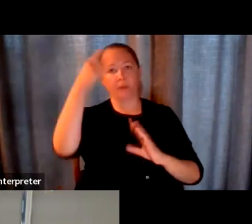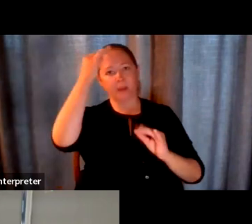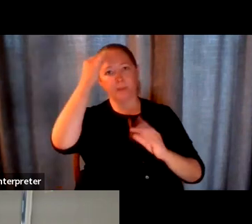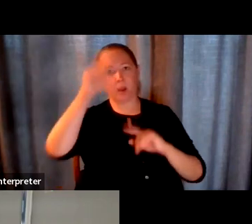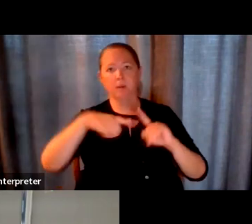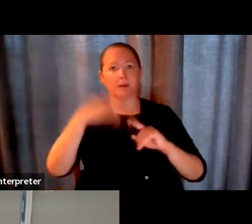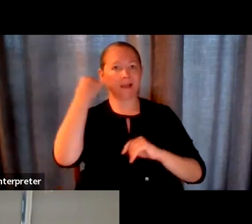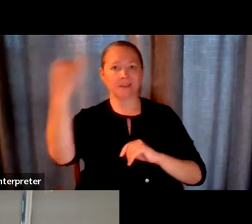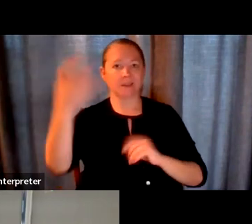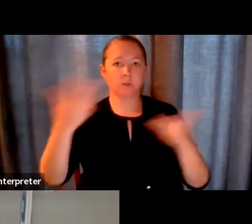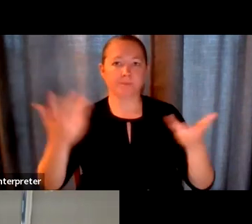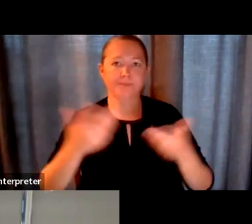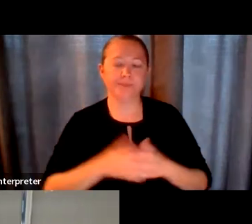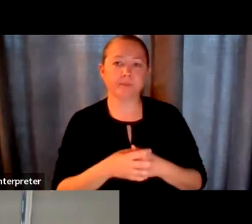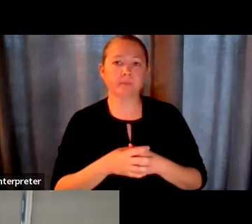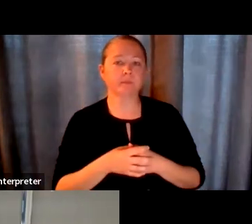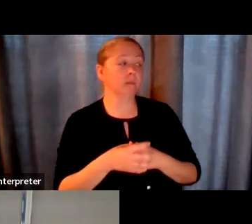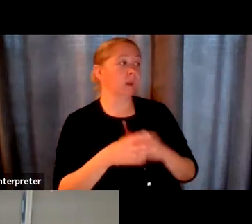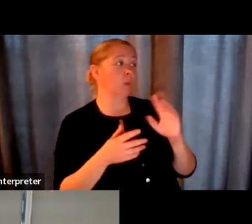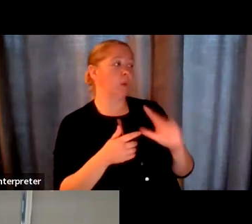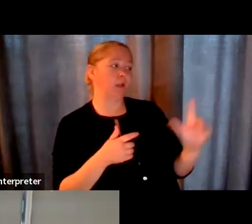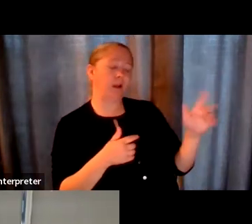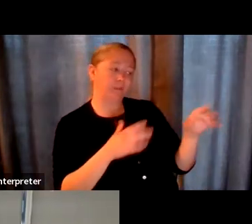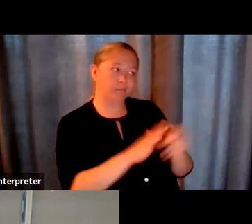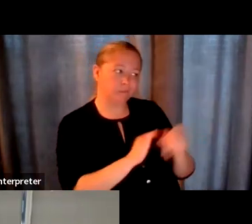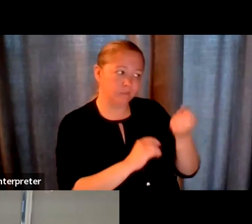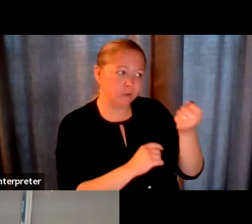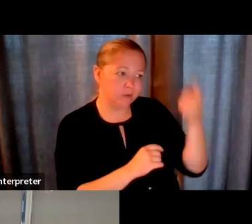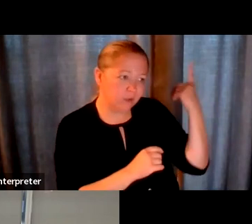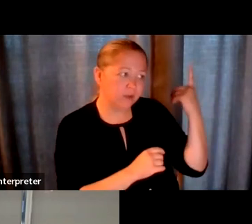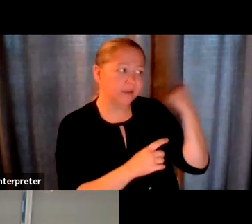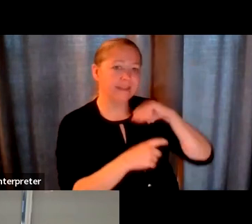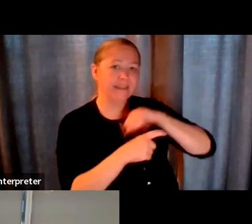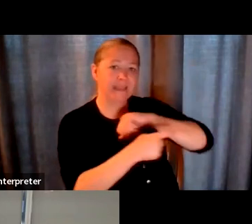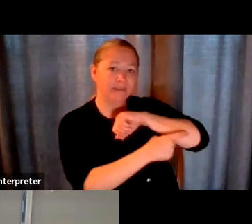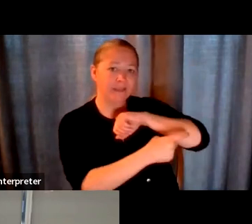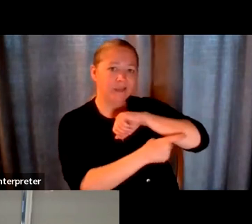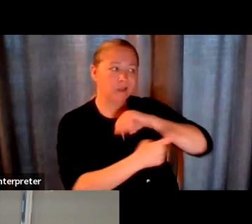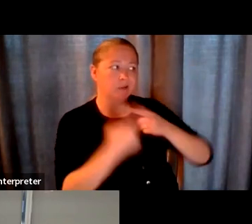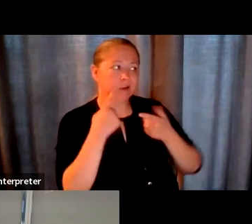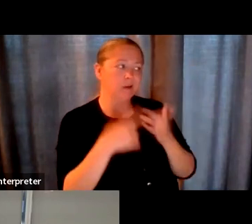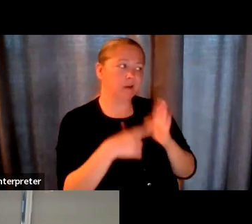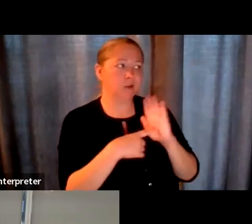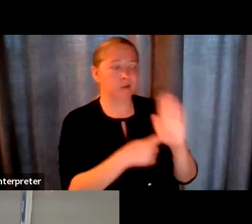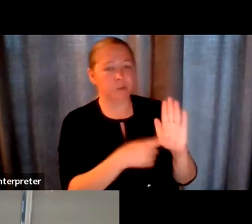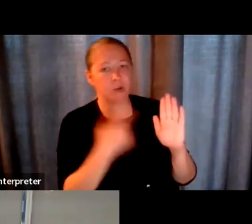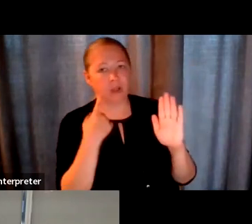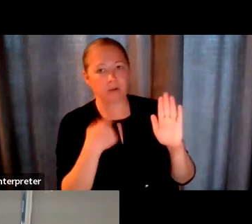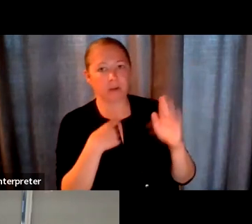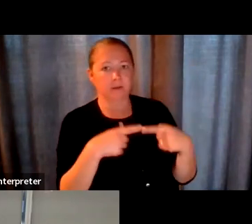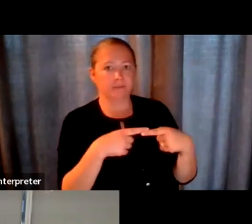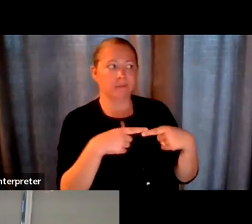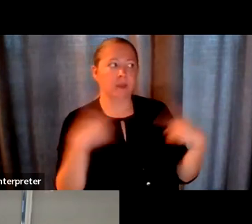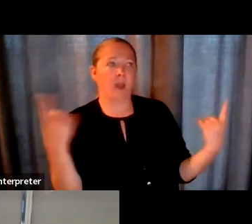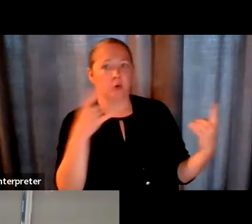ideas? Look, I completely understand the temptation of pointing out the hypocrisy of the Supreme Court's